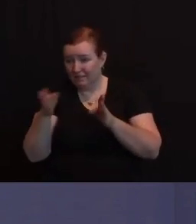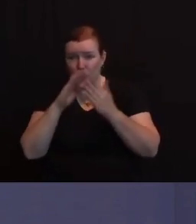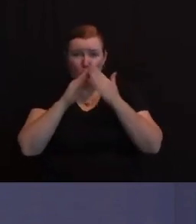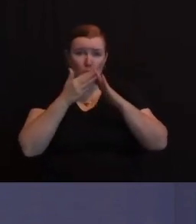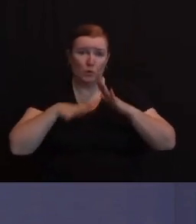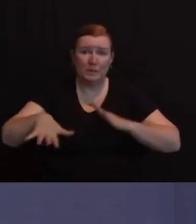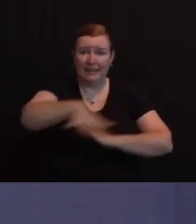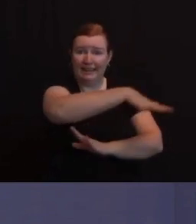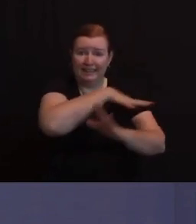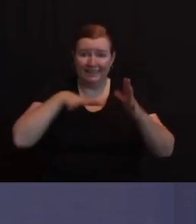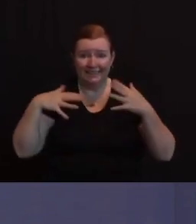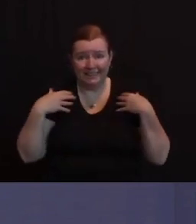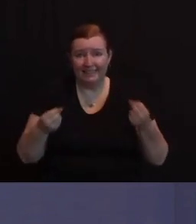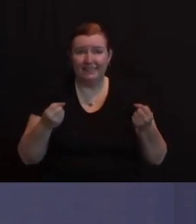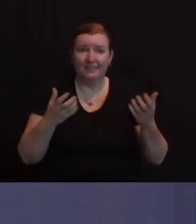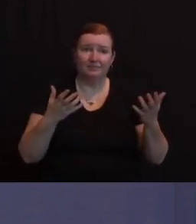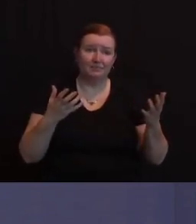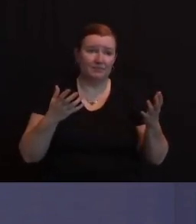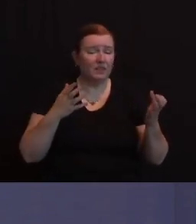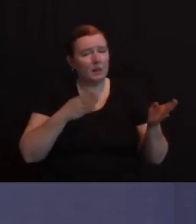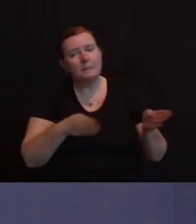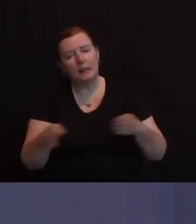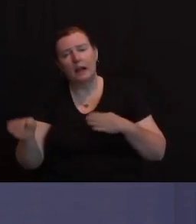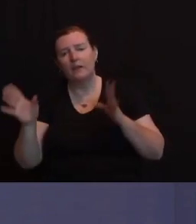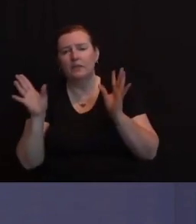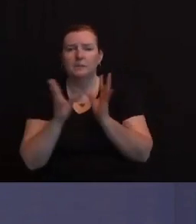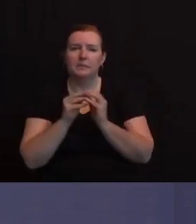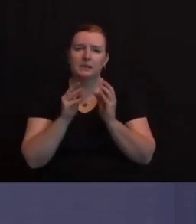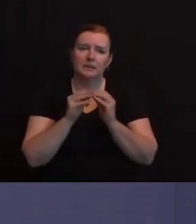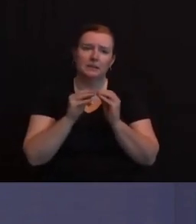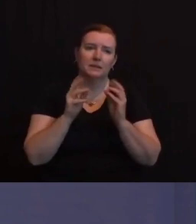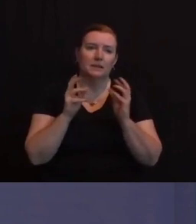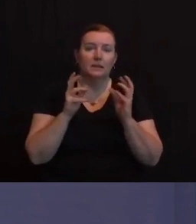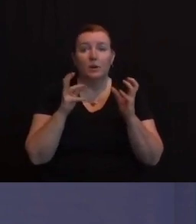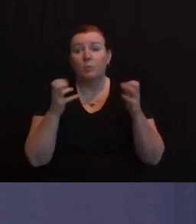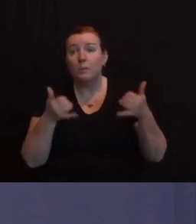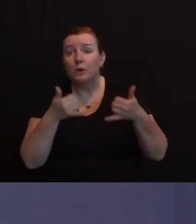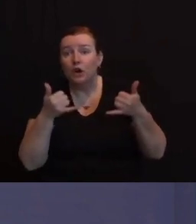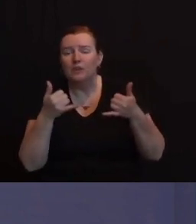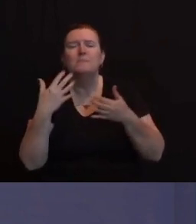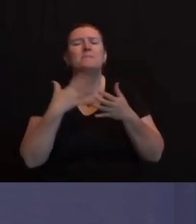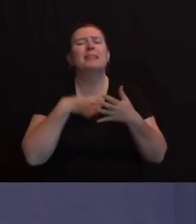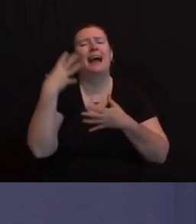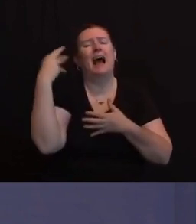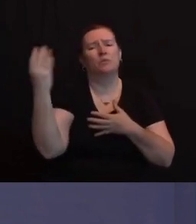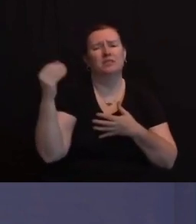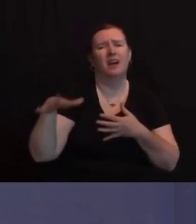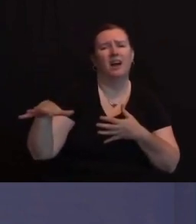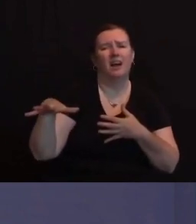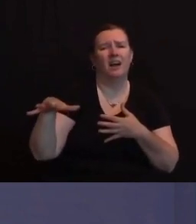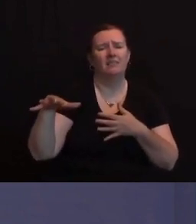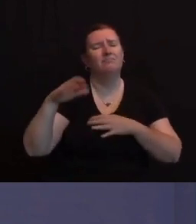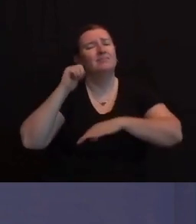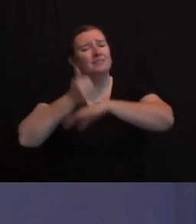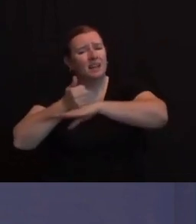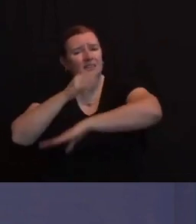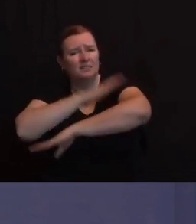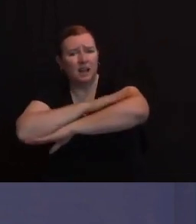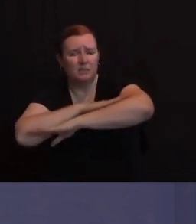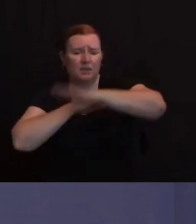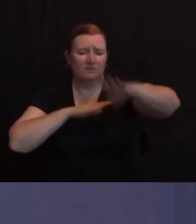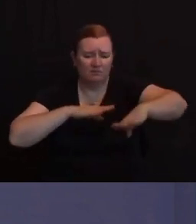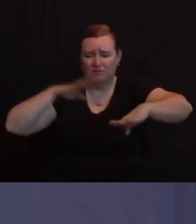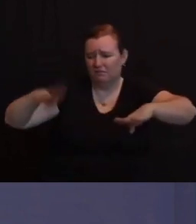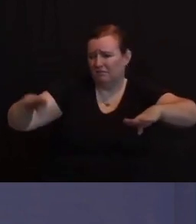a gathering, please host it outside. Arrange tables and chairs to allow for social distancing.